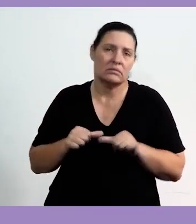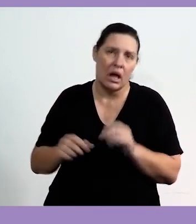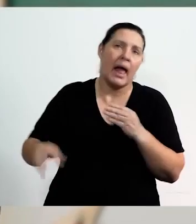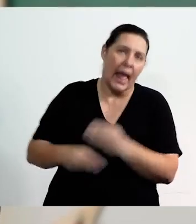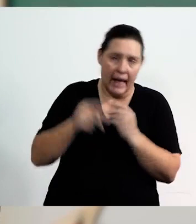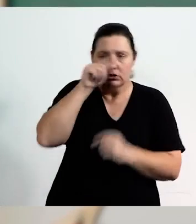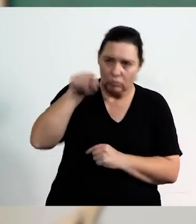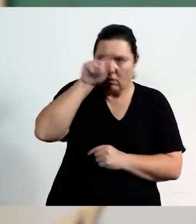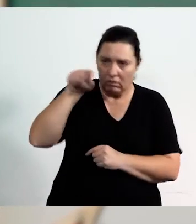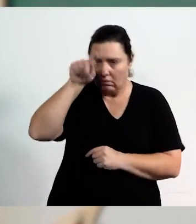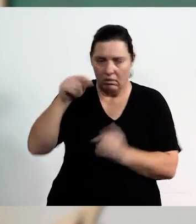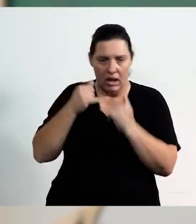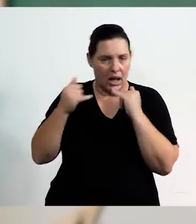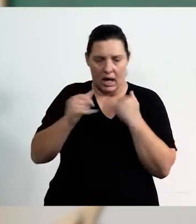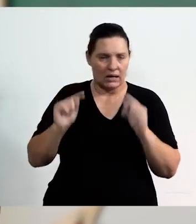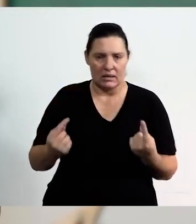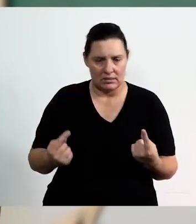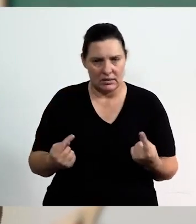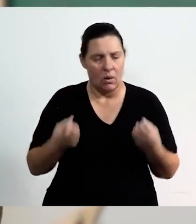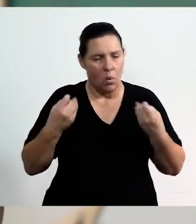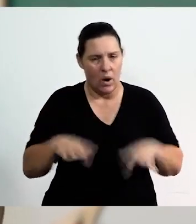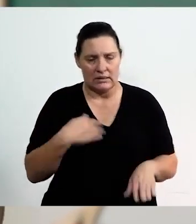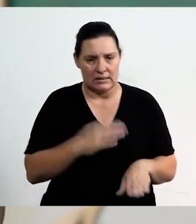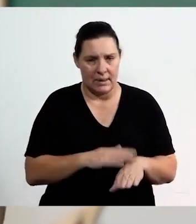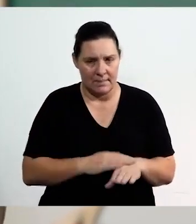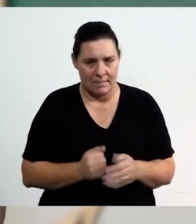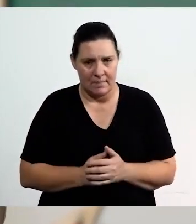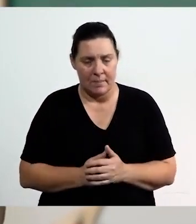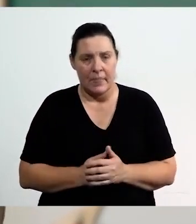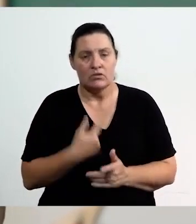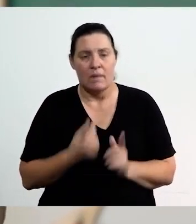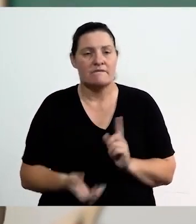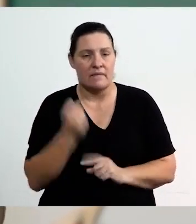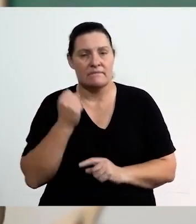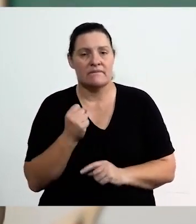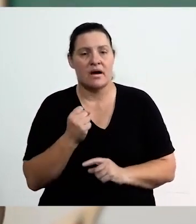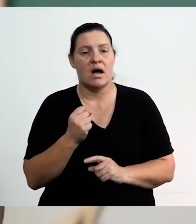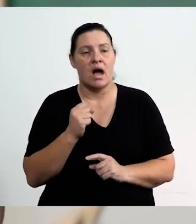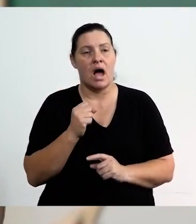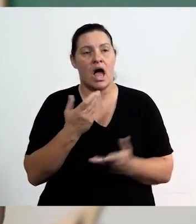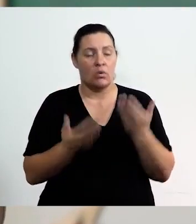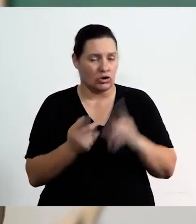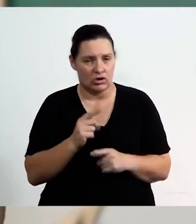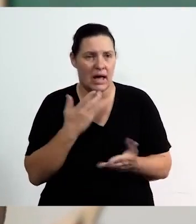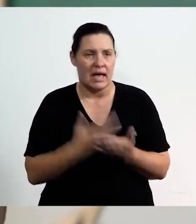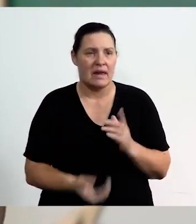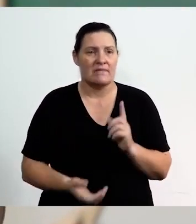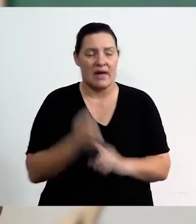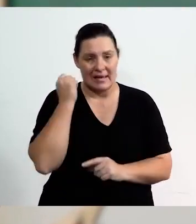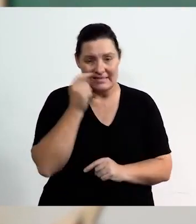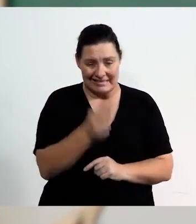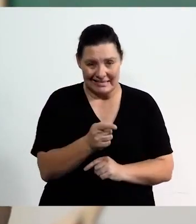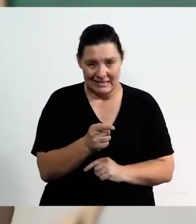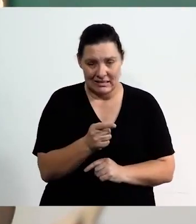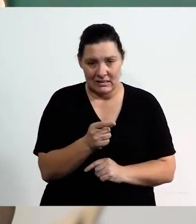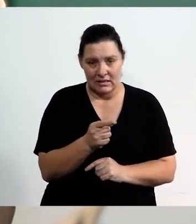go continuing drawing so many lines. That is just going to waste our time. So we need to find an algebraic equation so that we can